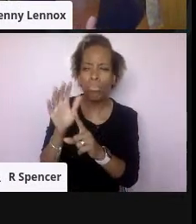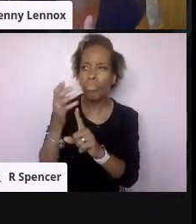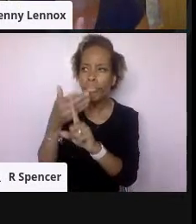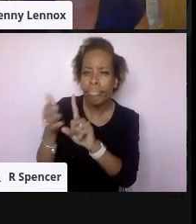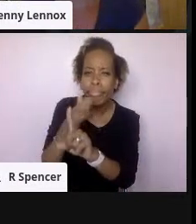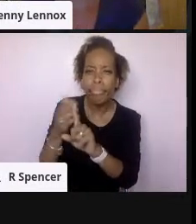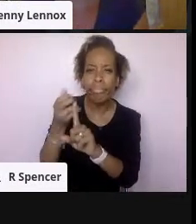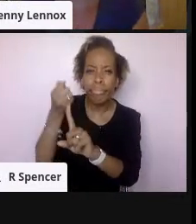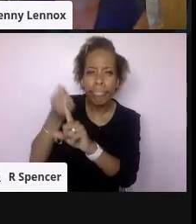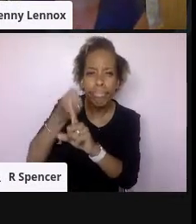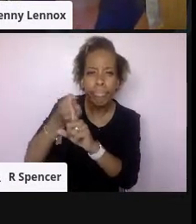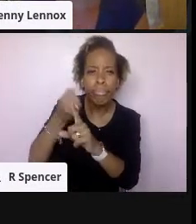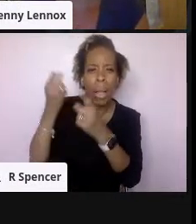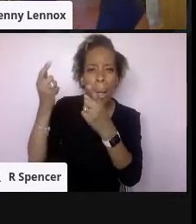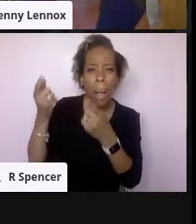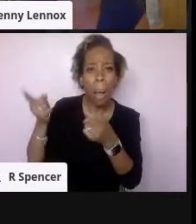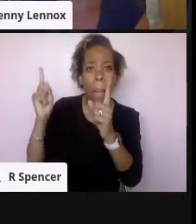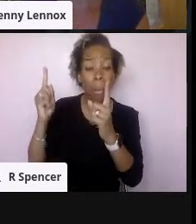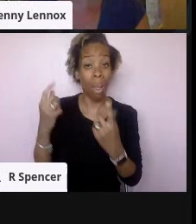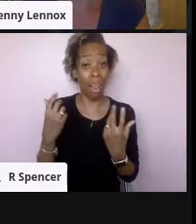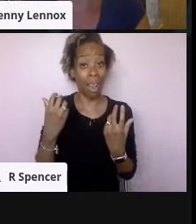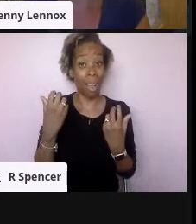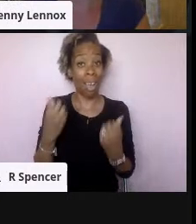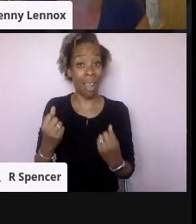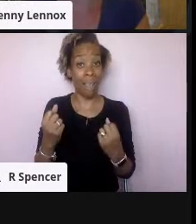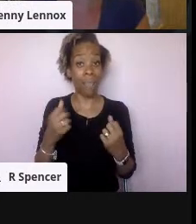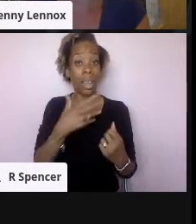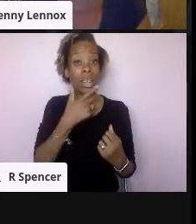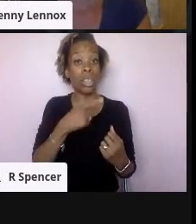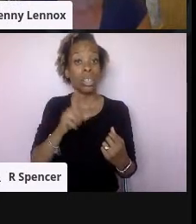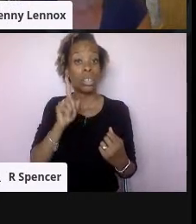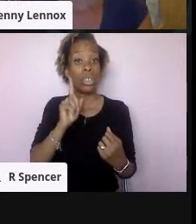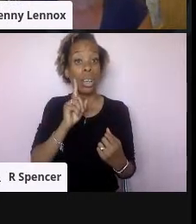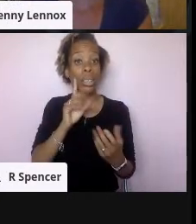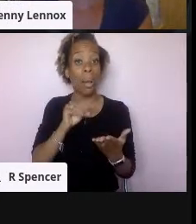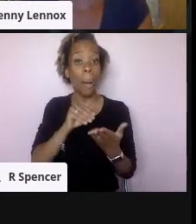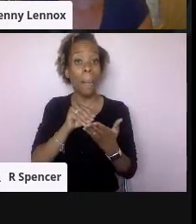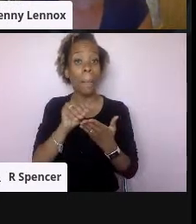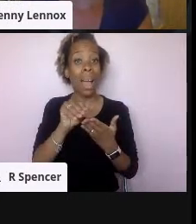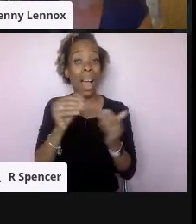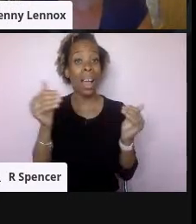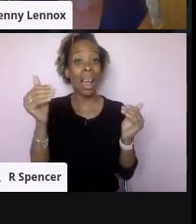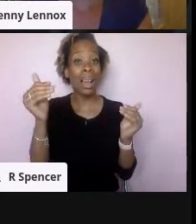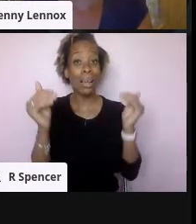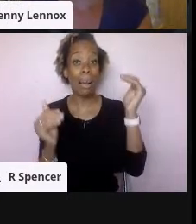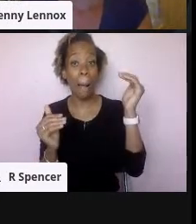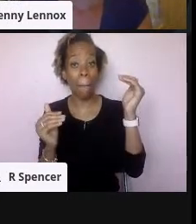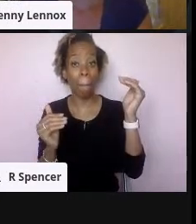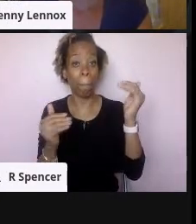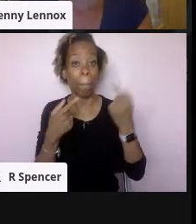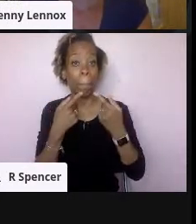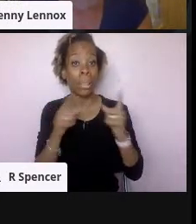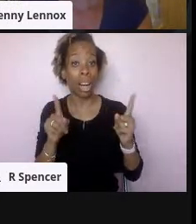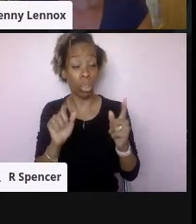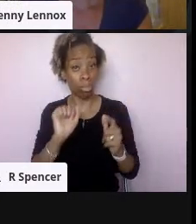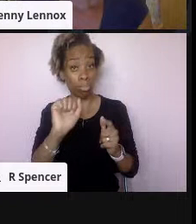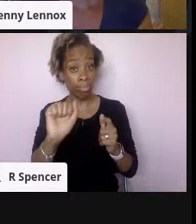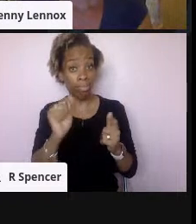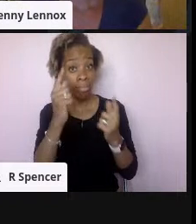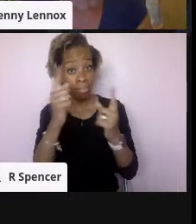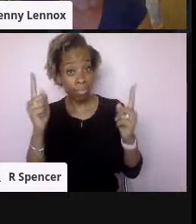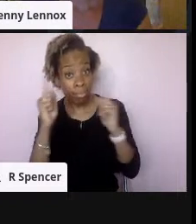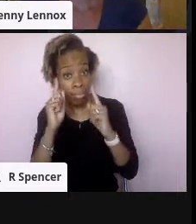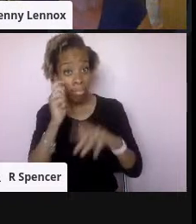are gender pay gap declarations. You should be able to get those off your institution's own website.